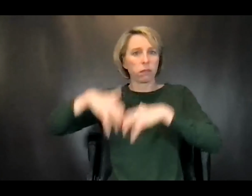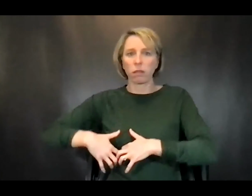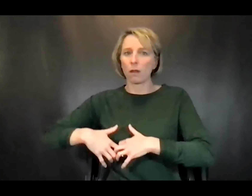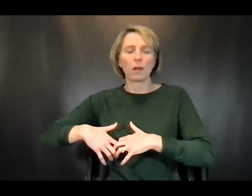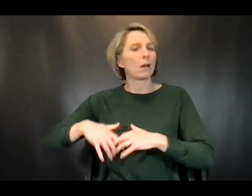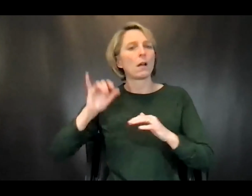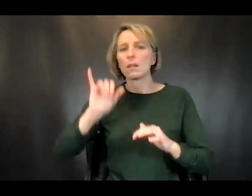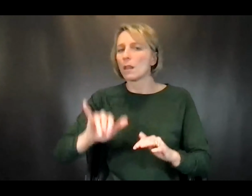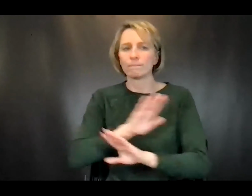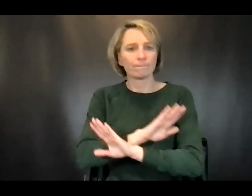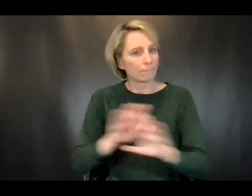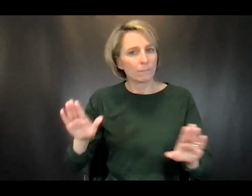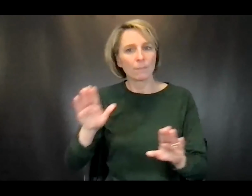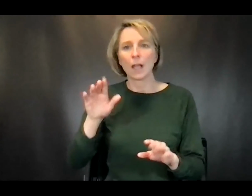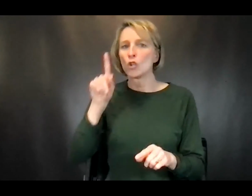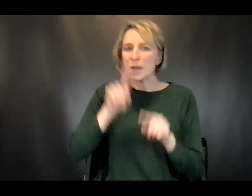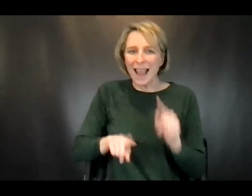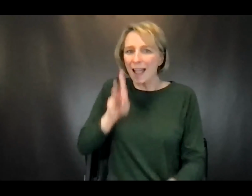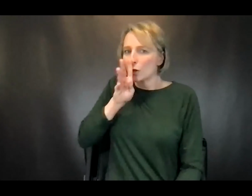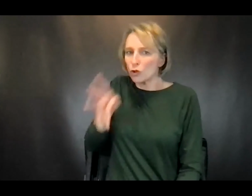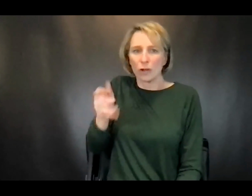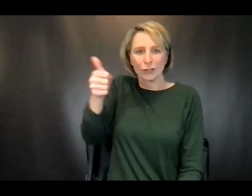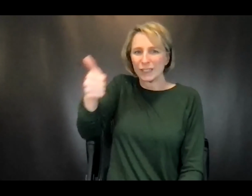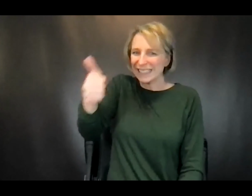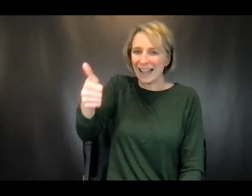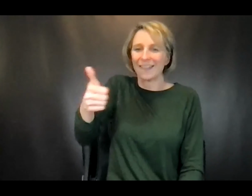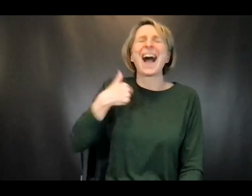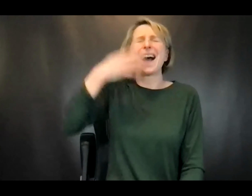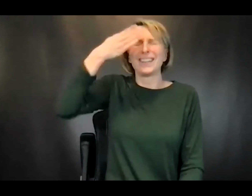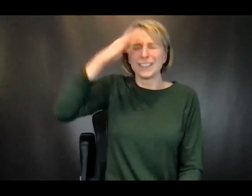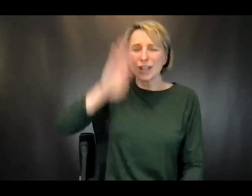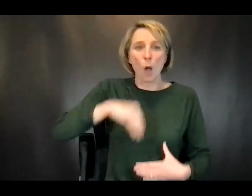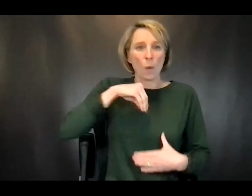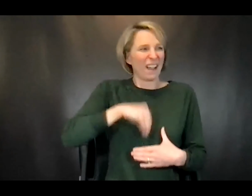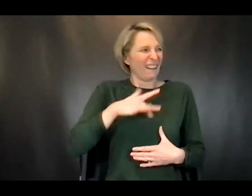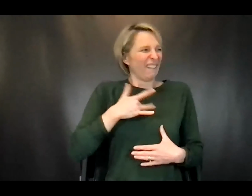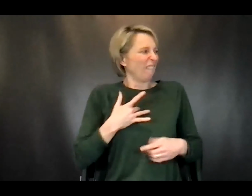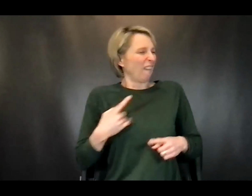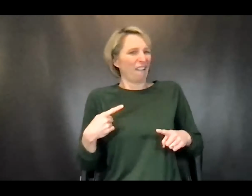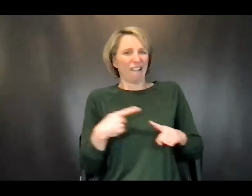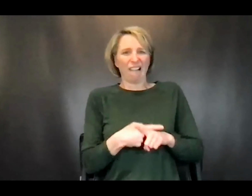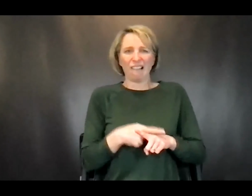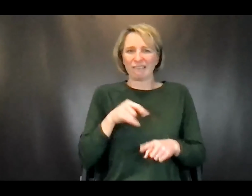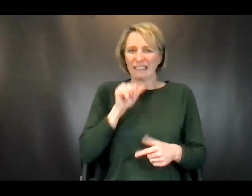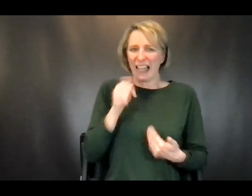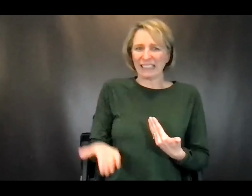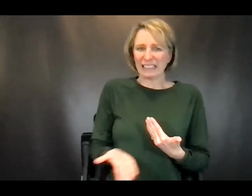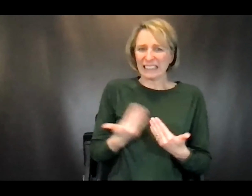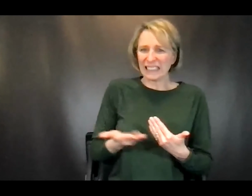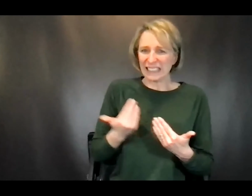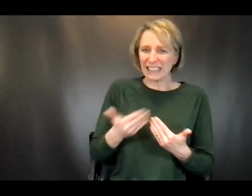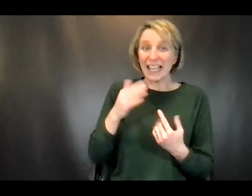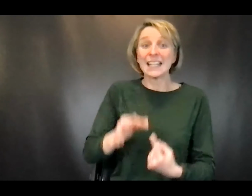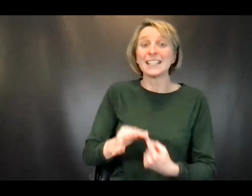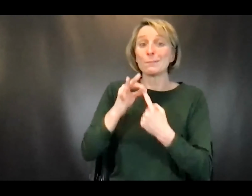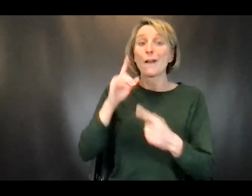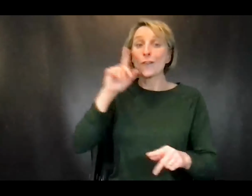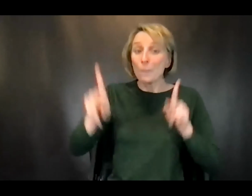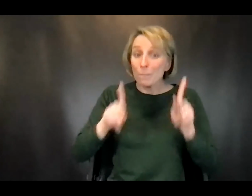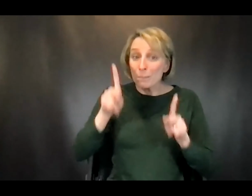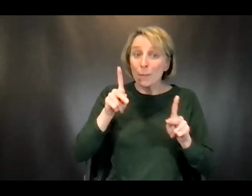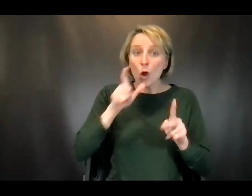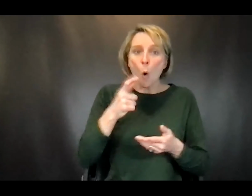neglect yourself. And I know that that's hard. That's a big shift, especially for people in the helping professions,